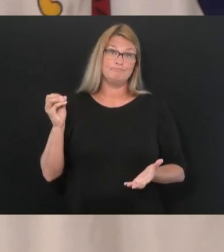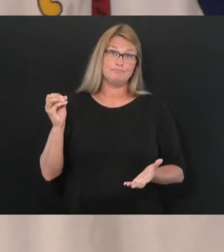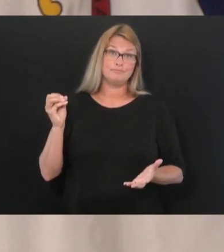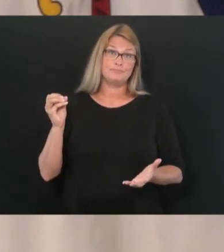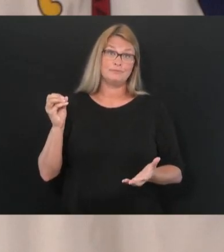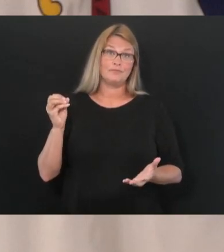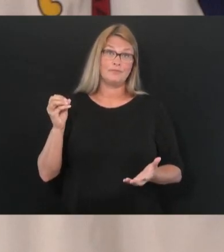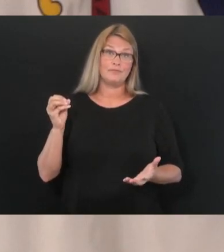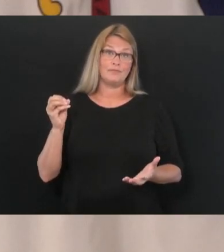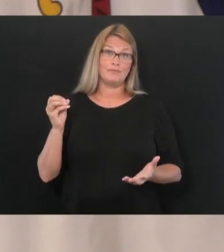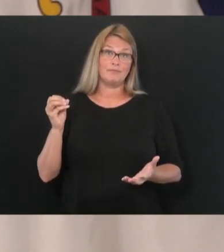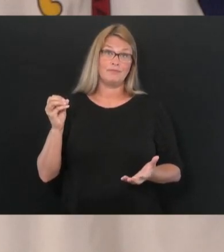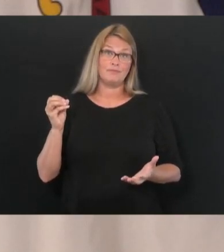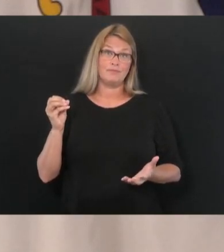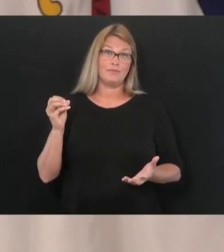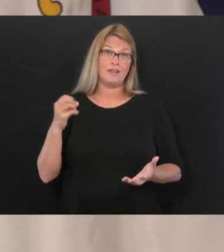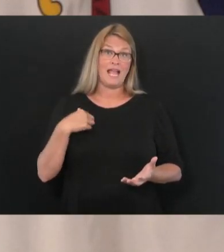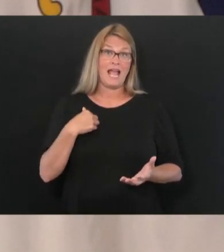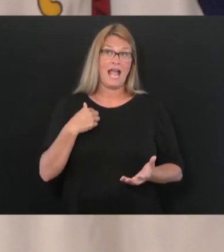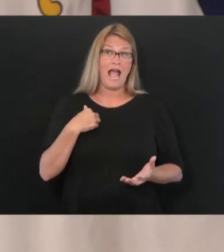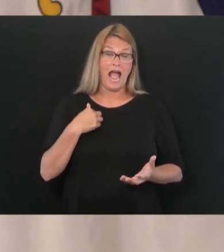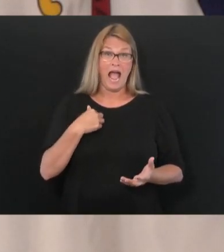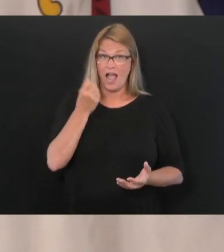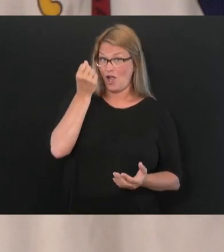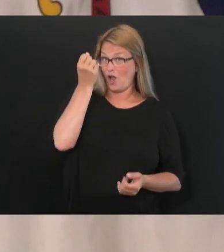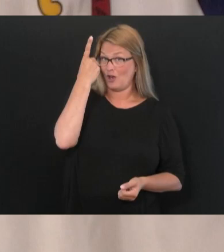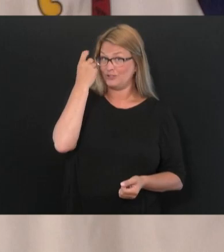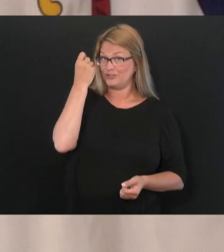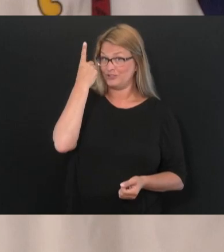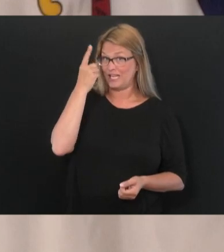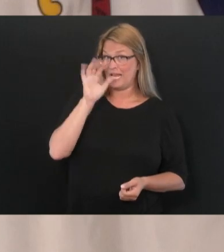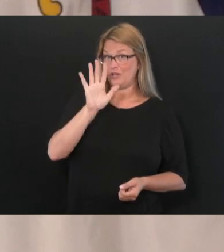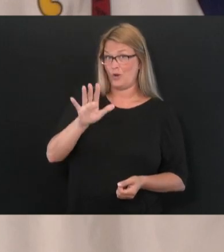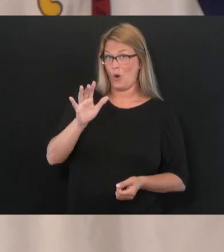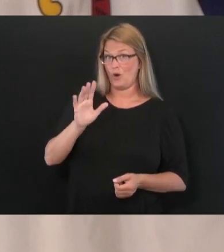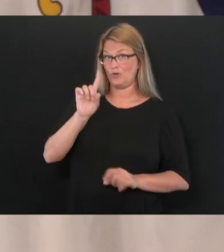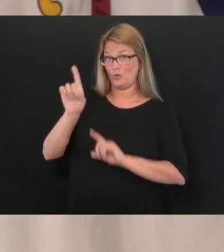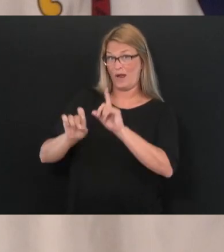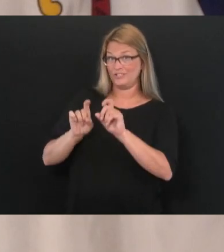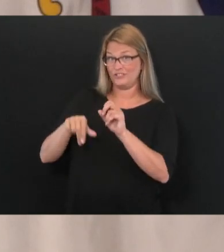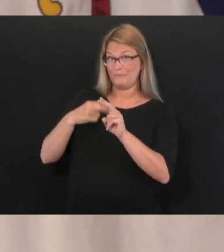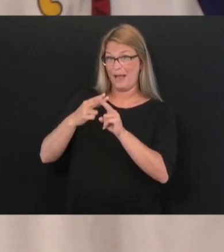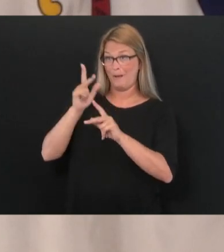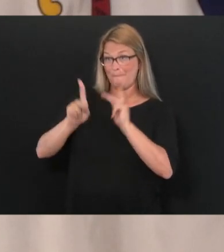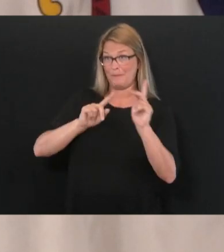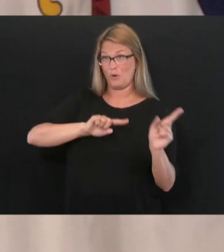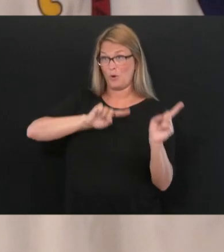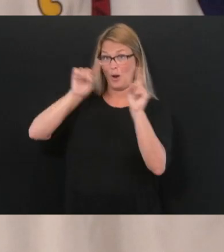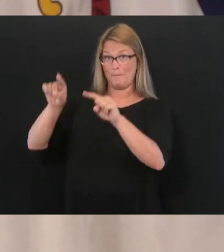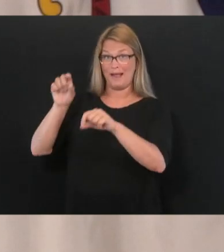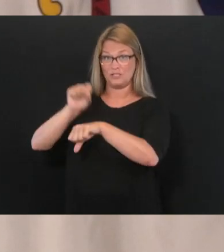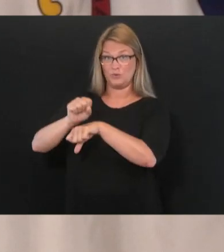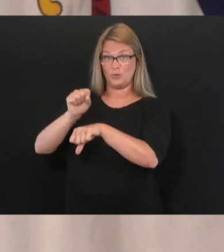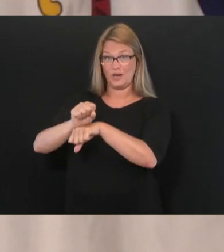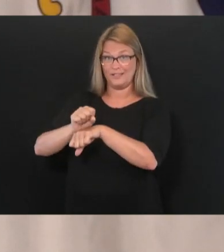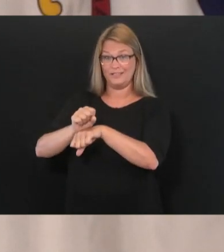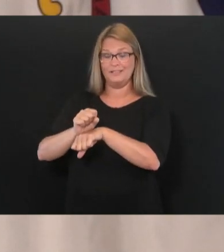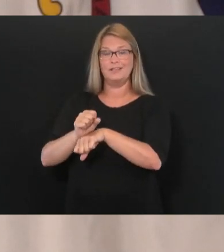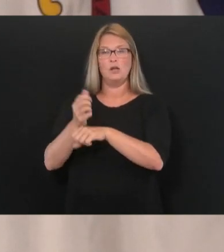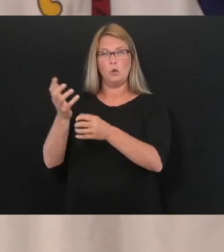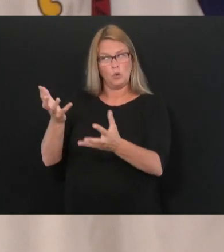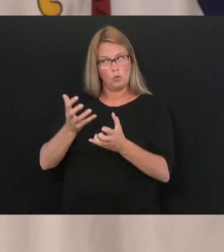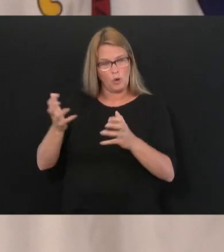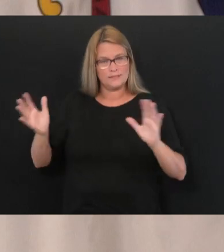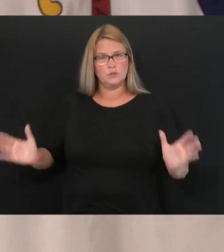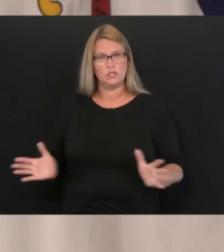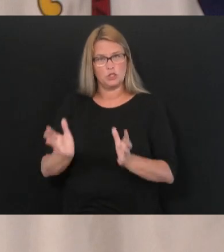Charles, I concur with your feelings about people coming back to work and everything. We want to encourage,